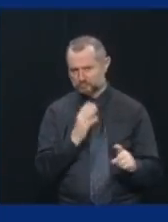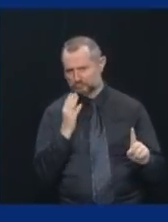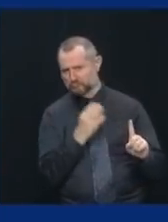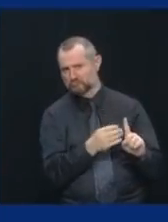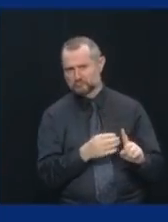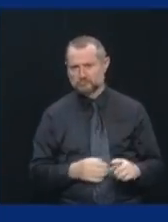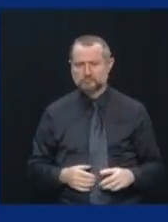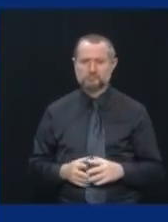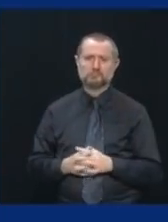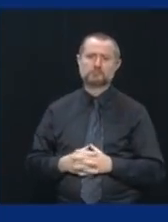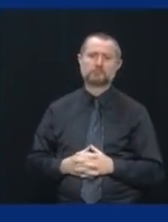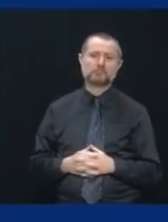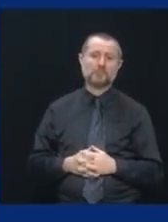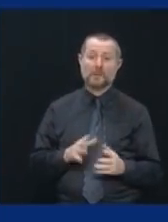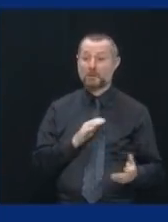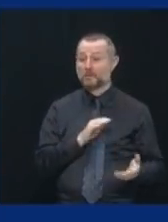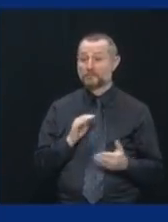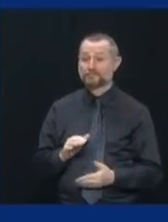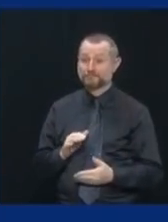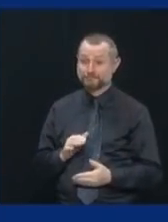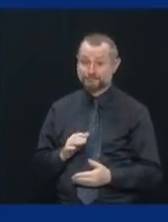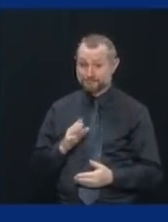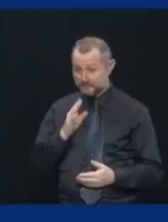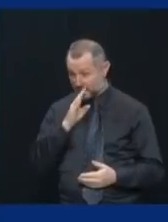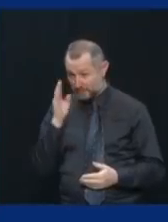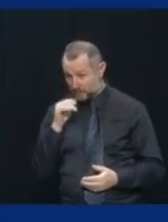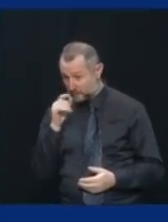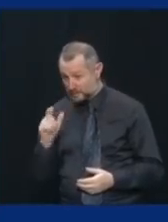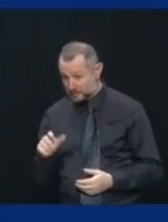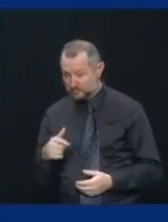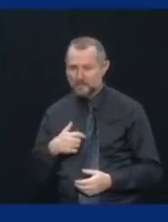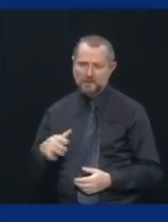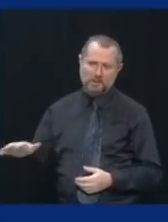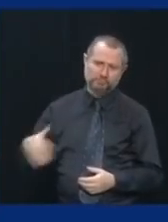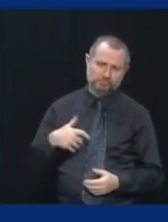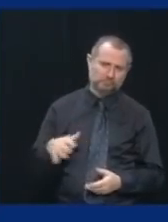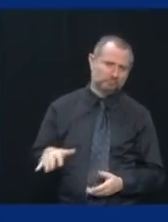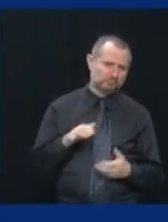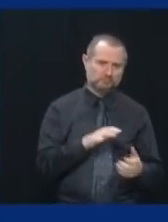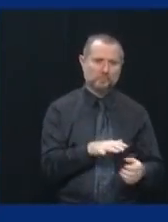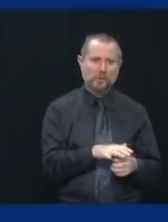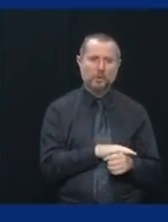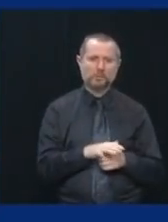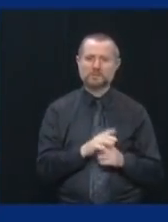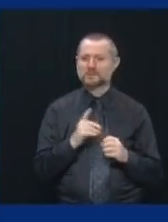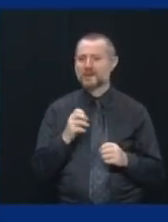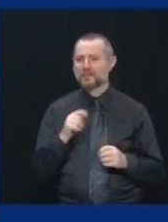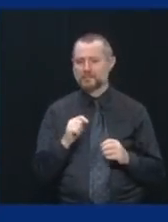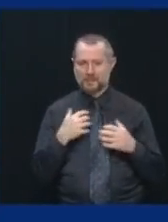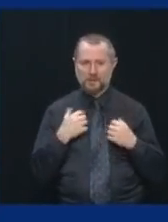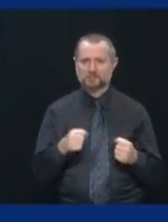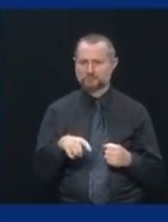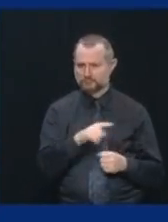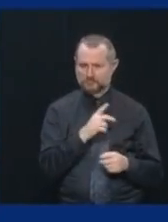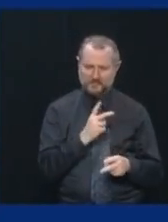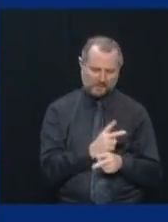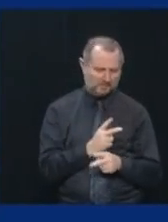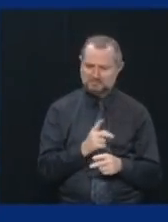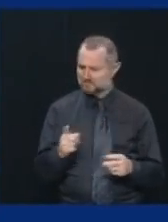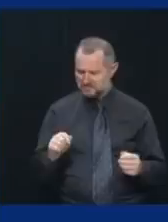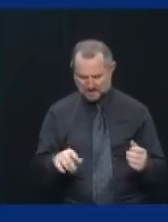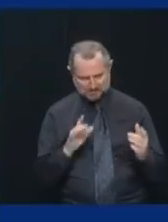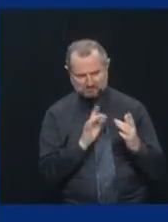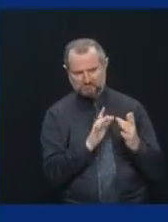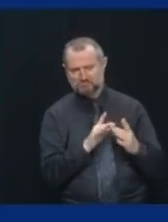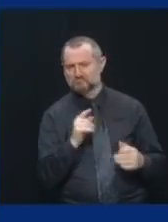the allocation that was going to the hospitals that have finished their hospital workers, and we're giving it to the local health departments. And so you should also be consulting with your local health department in